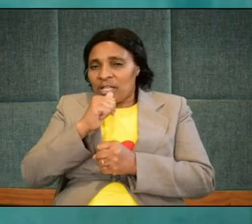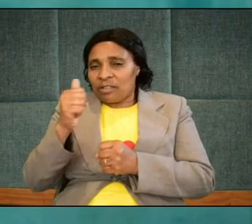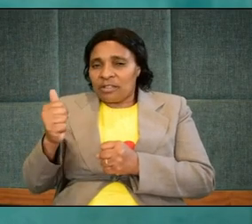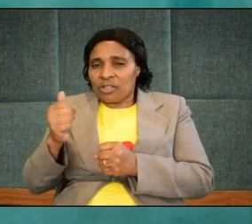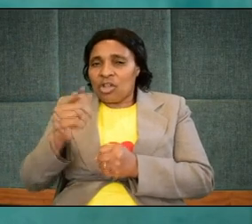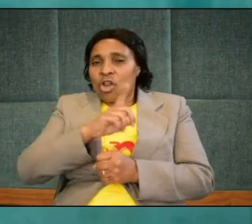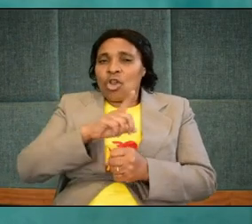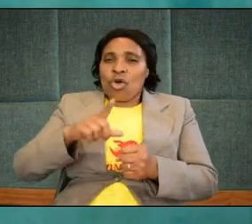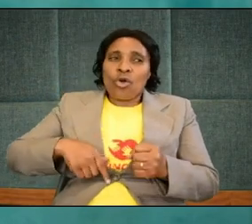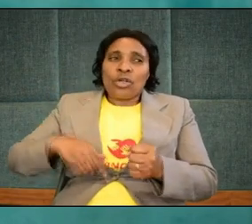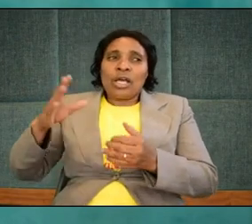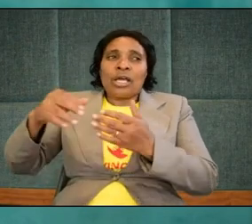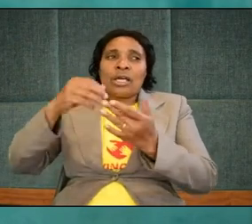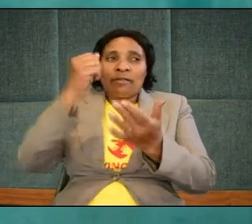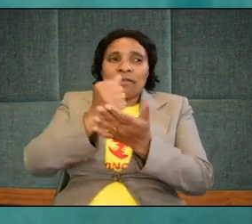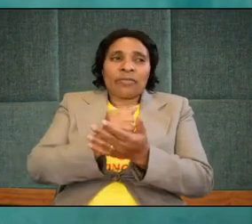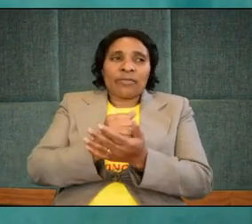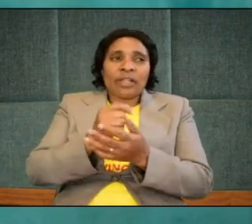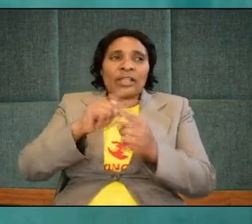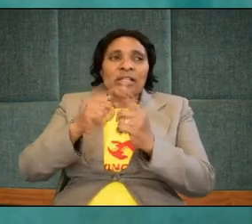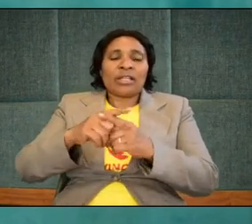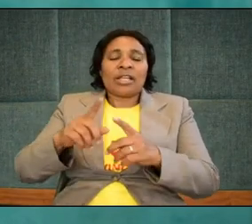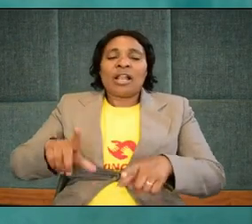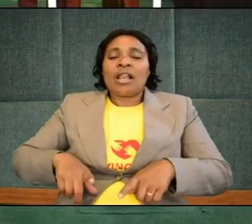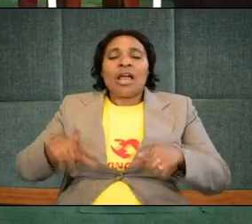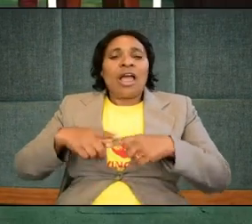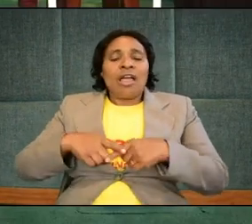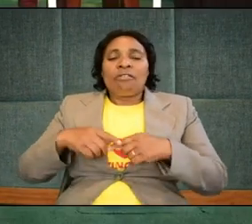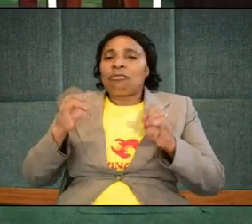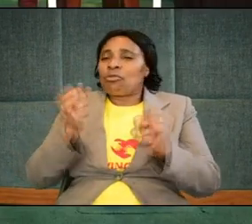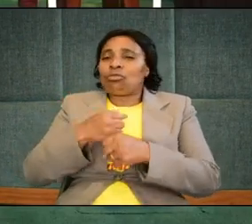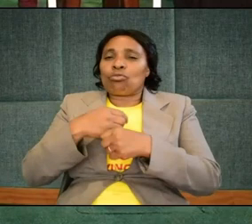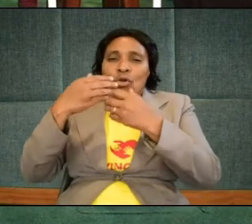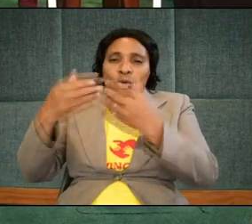providence assigns, and their life will not be in vain."